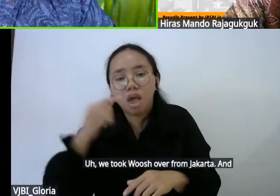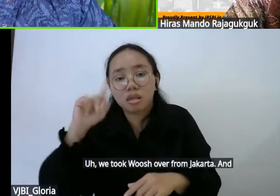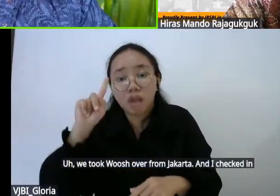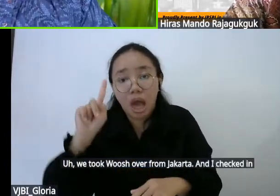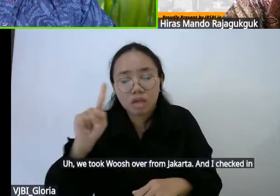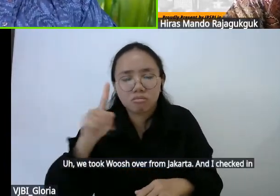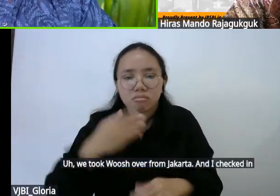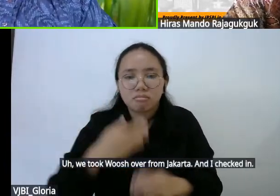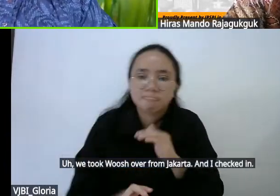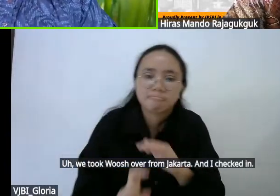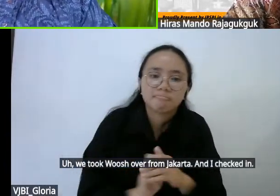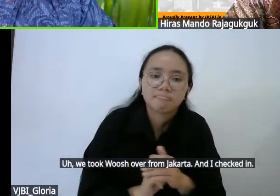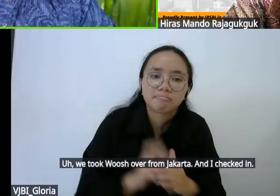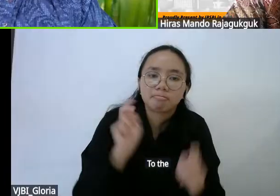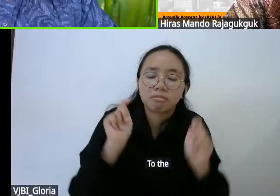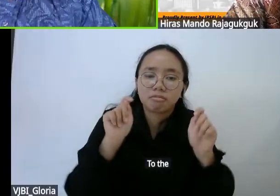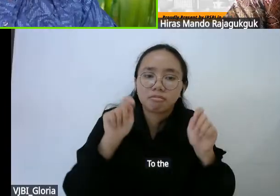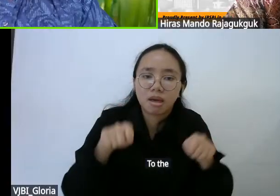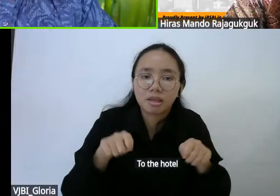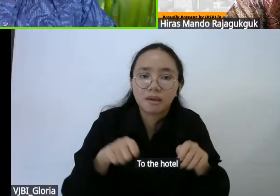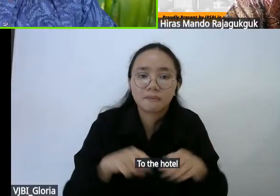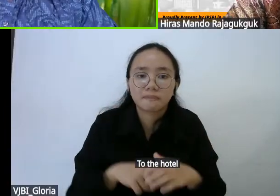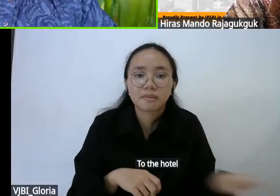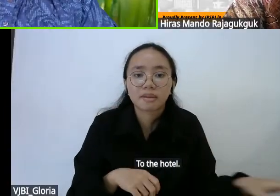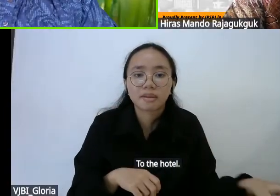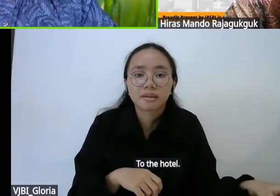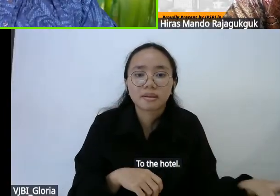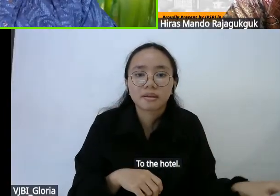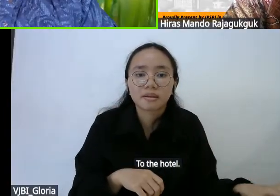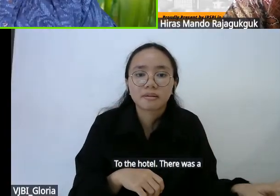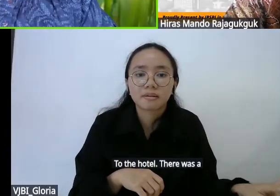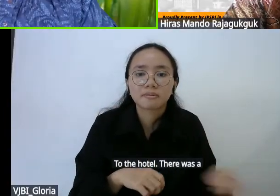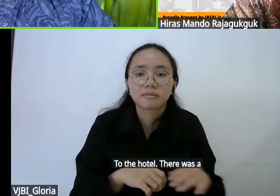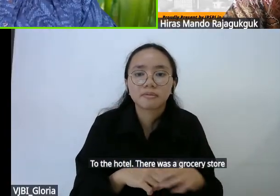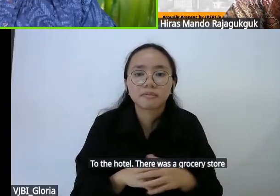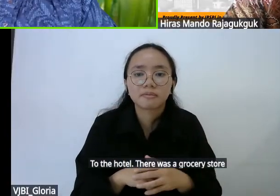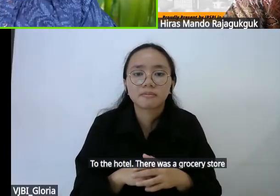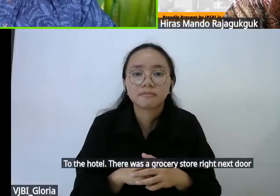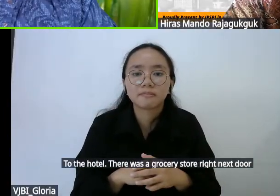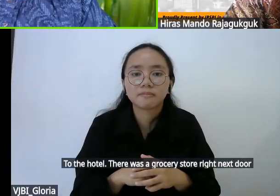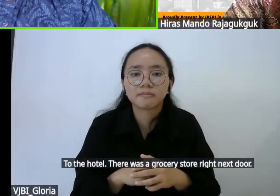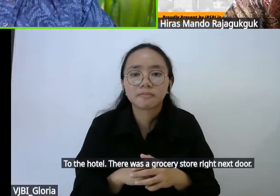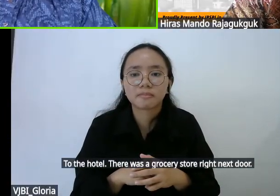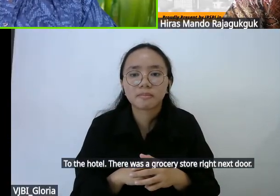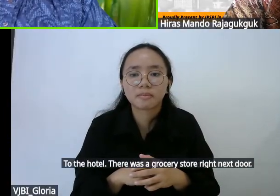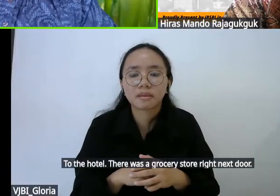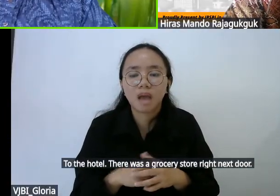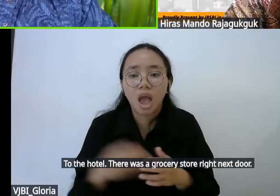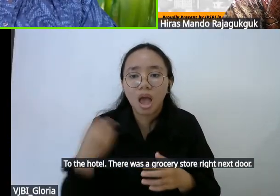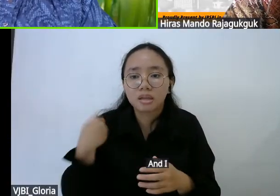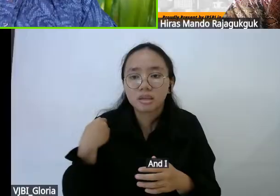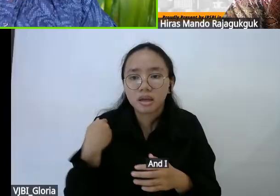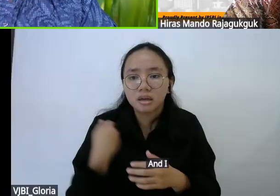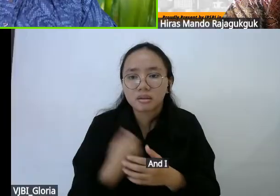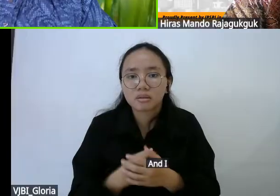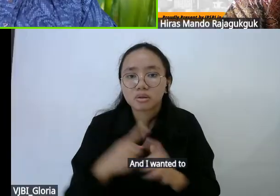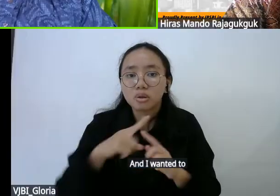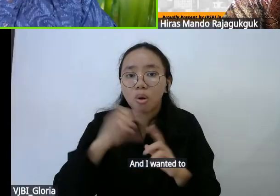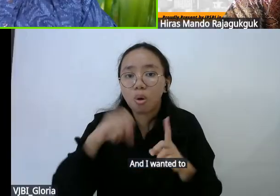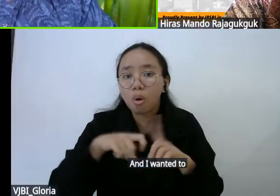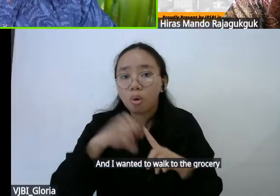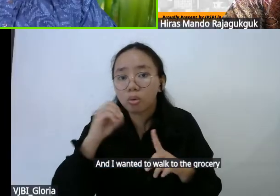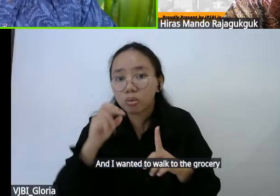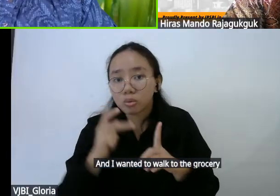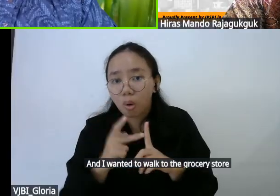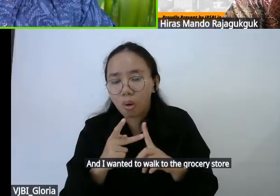in to the hotel. There was a grocery store right next door, and I wanted to walk to the grocery